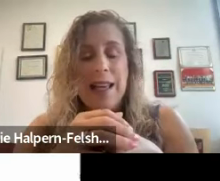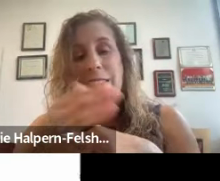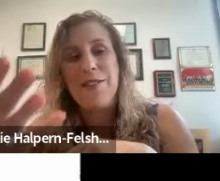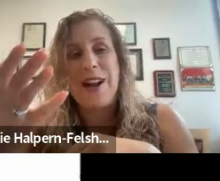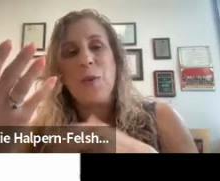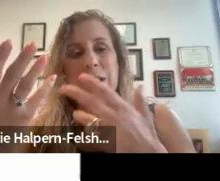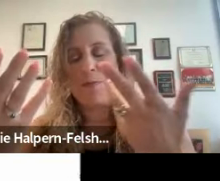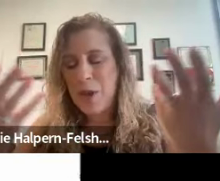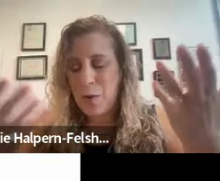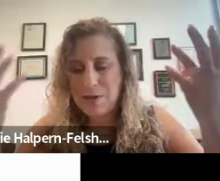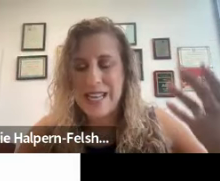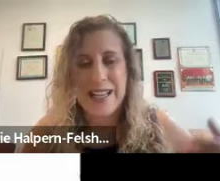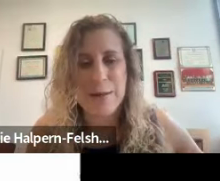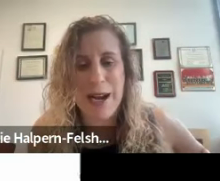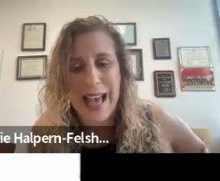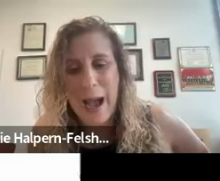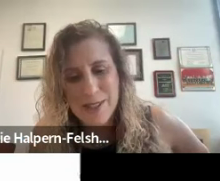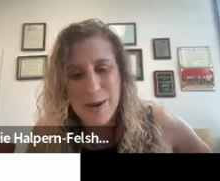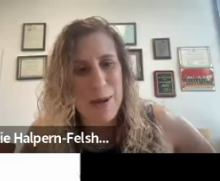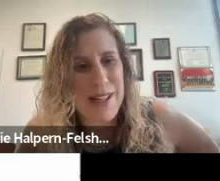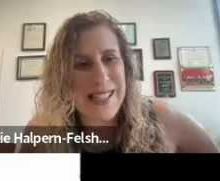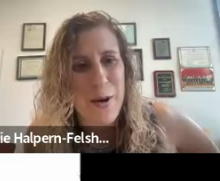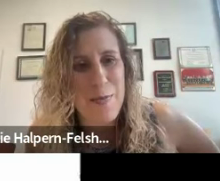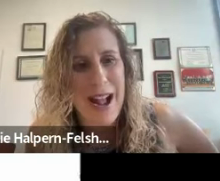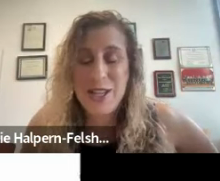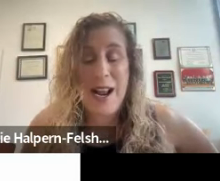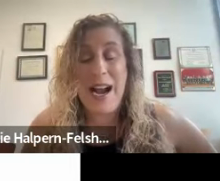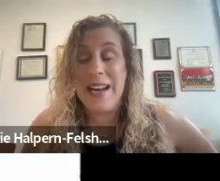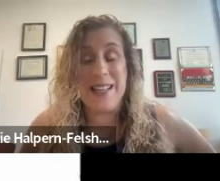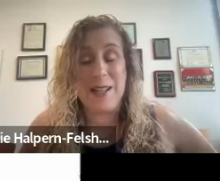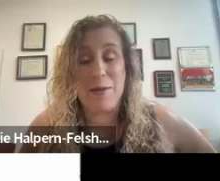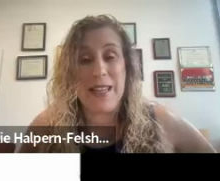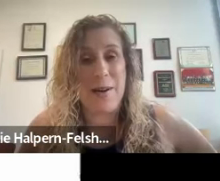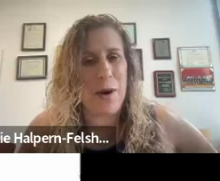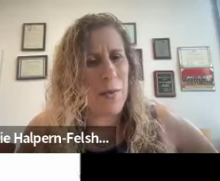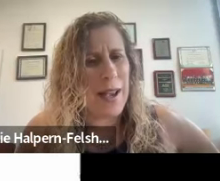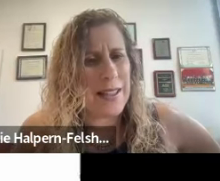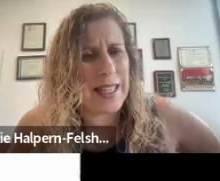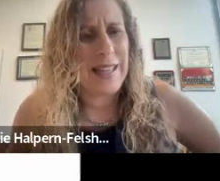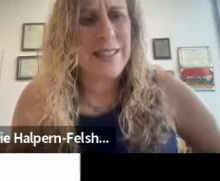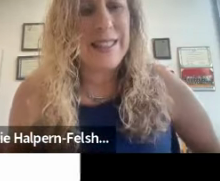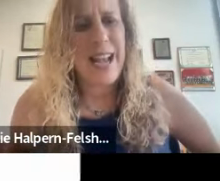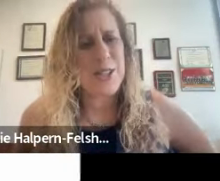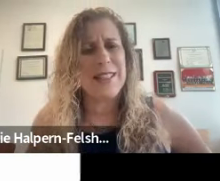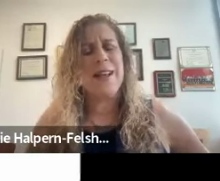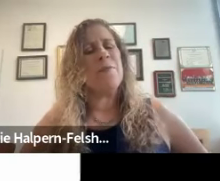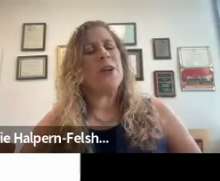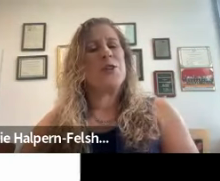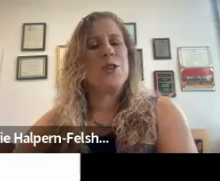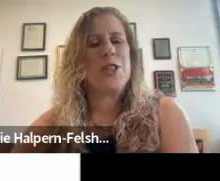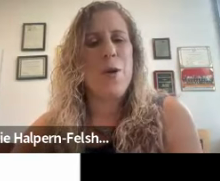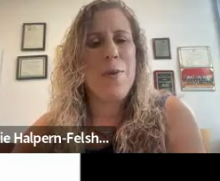it's candy. And in fact, we have snacks in my lab, and somebody bought Sour Patch, and I kind of did a double take and went, wait a second, is this